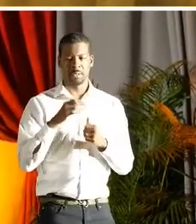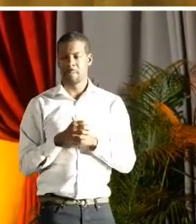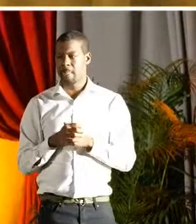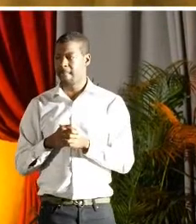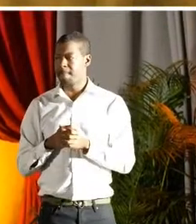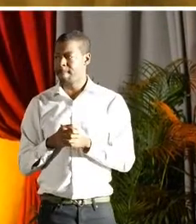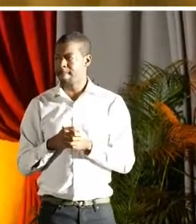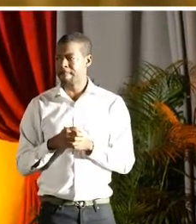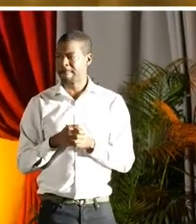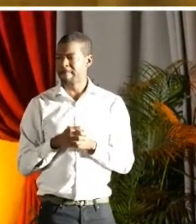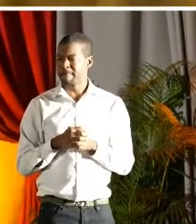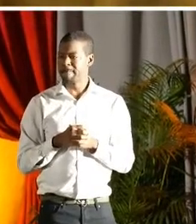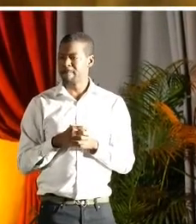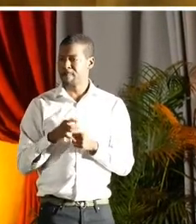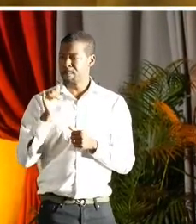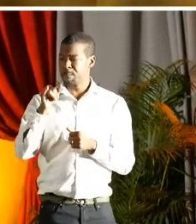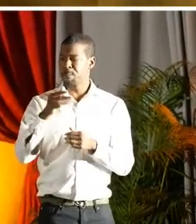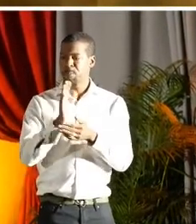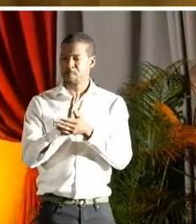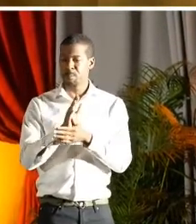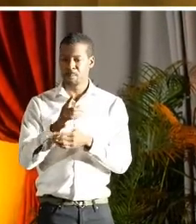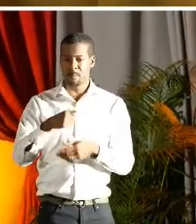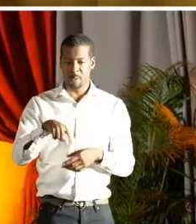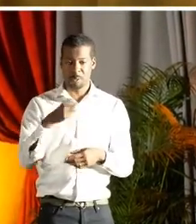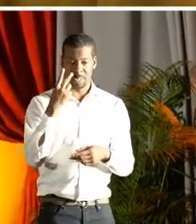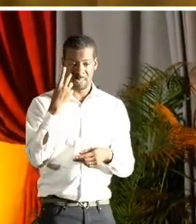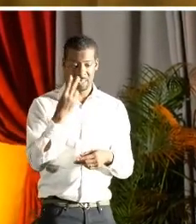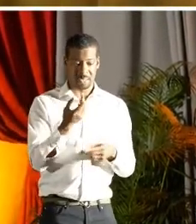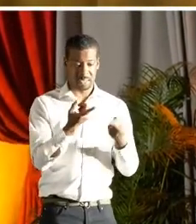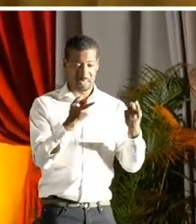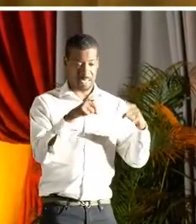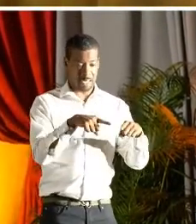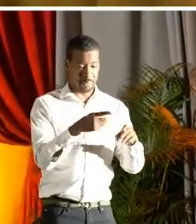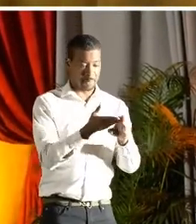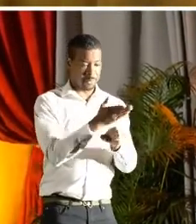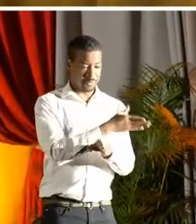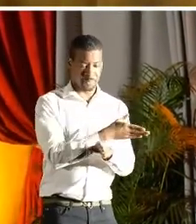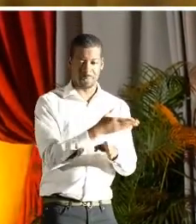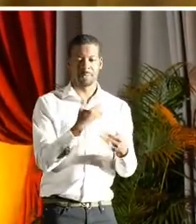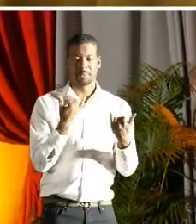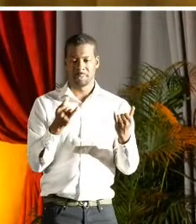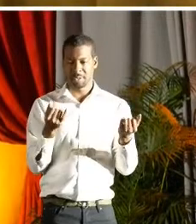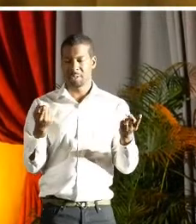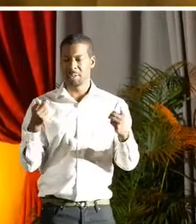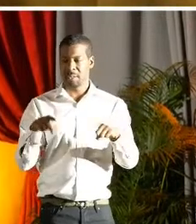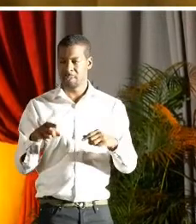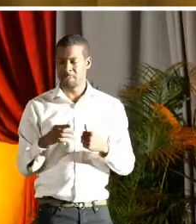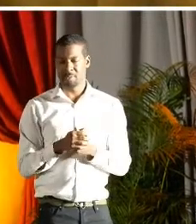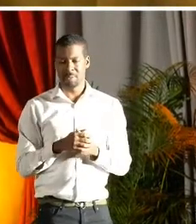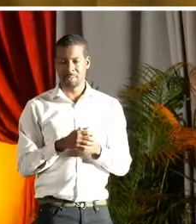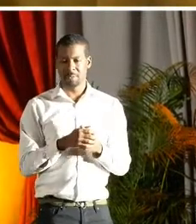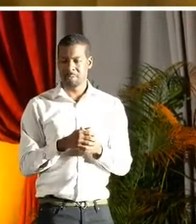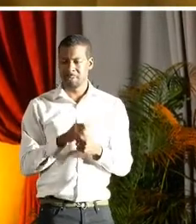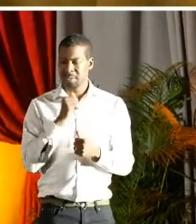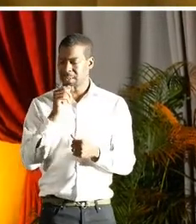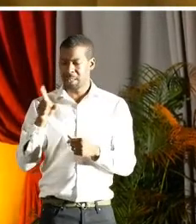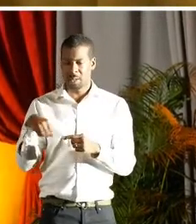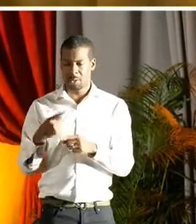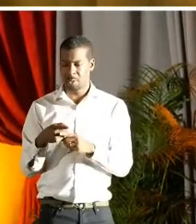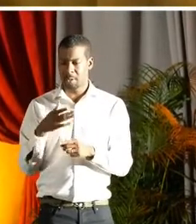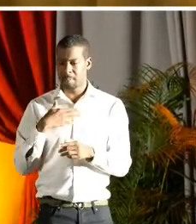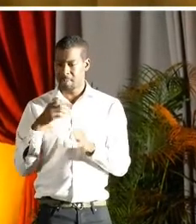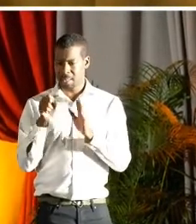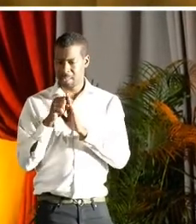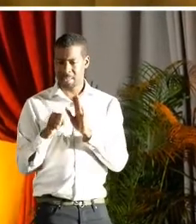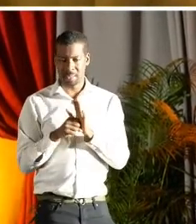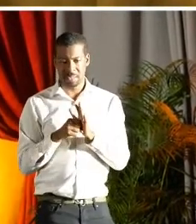that what we watched then is still happening now. Repackaged and brand new, but it's not just in Mississippi. Is around